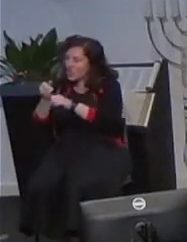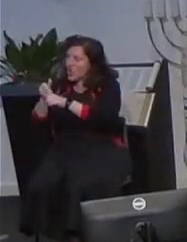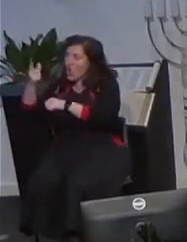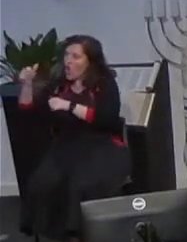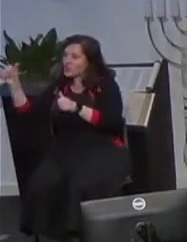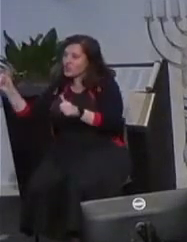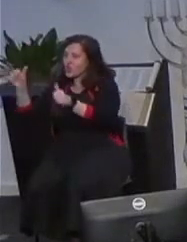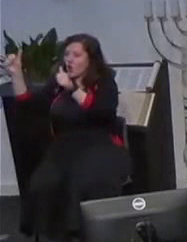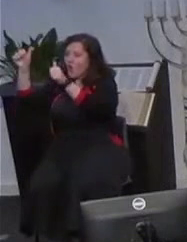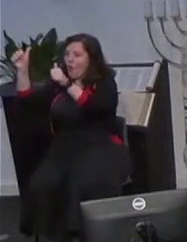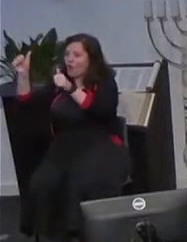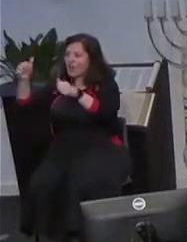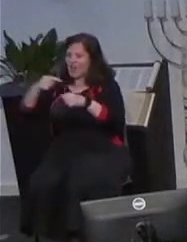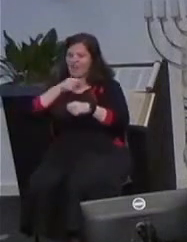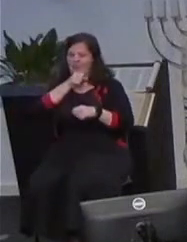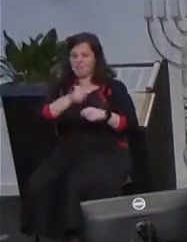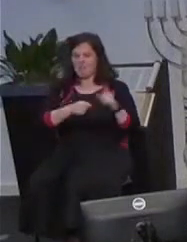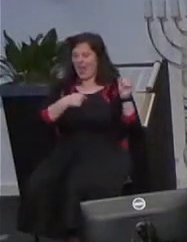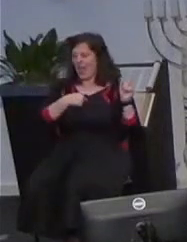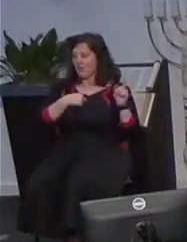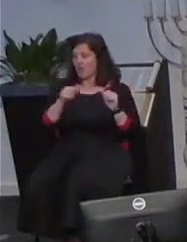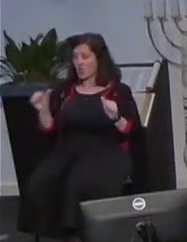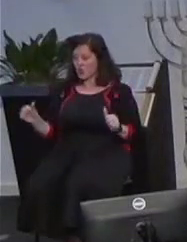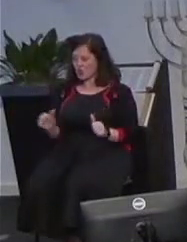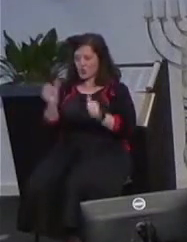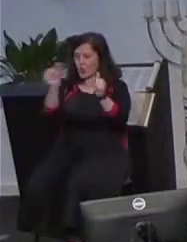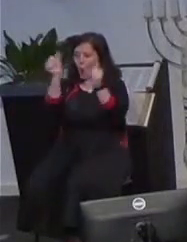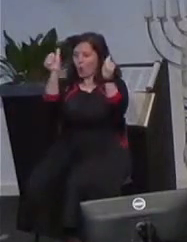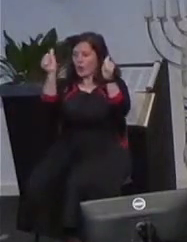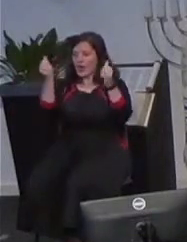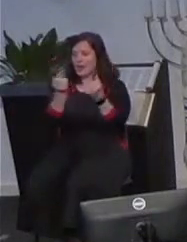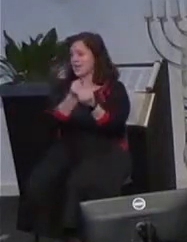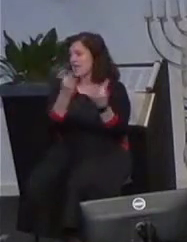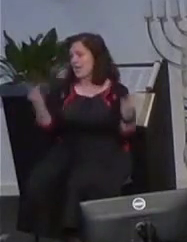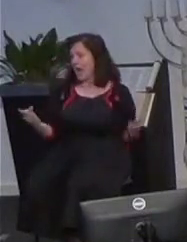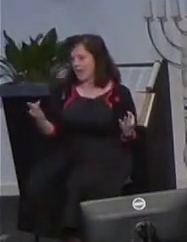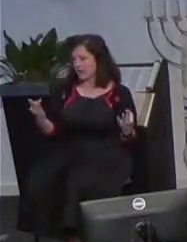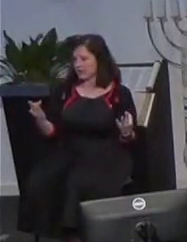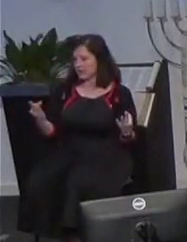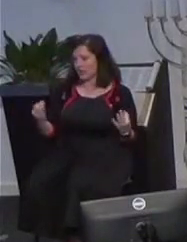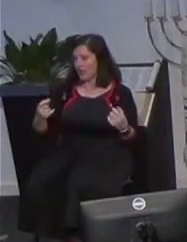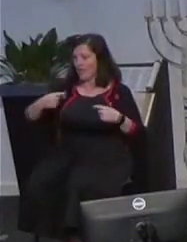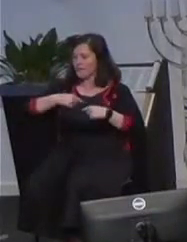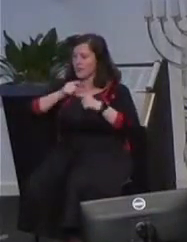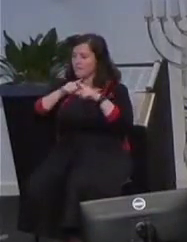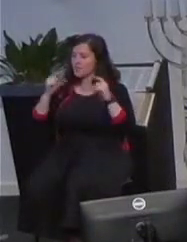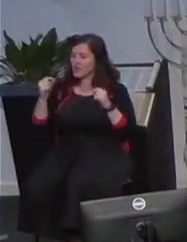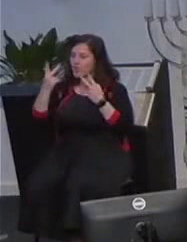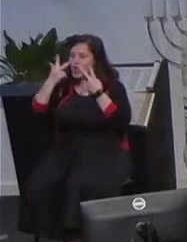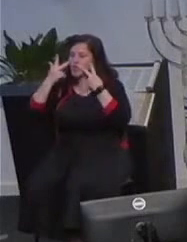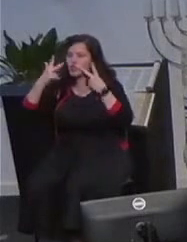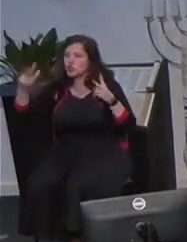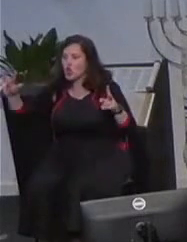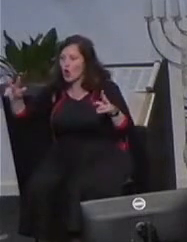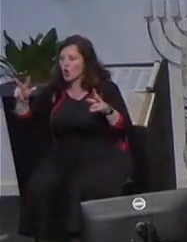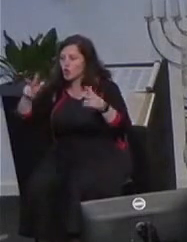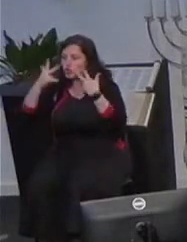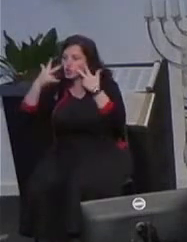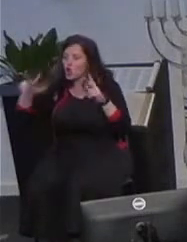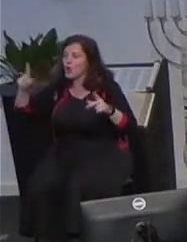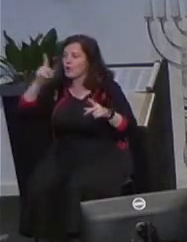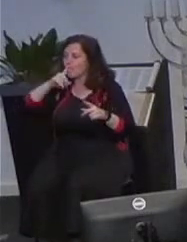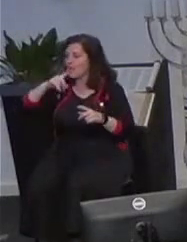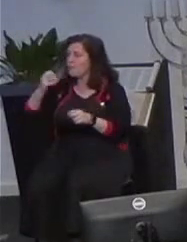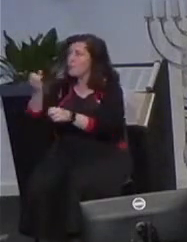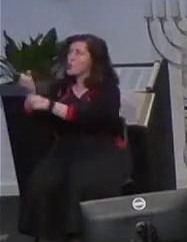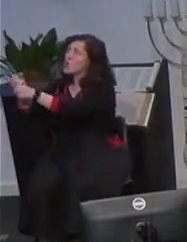God firsthand, they couldn't step into God's presence in the way that the high priest did, they got to see God's